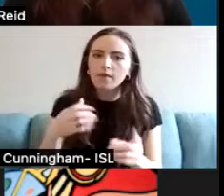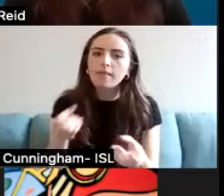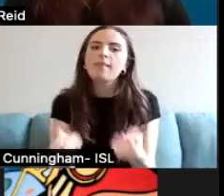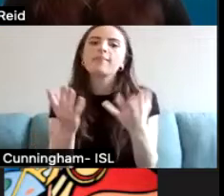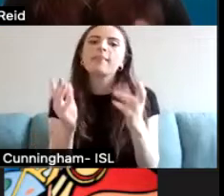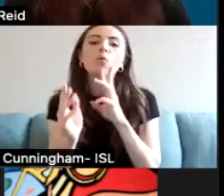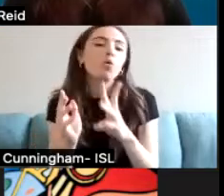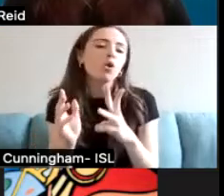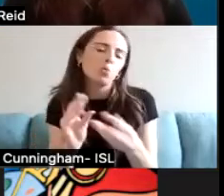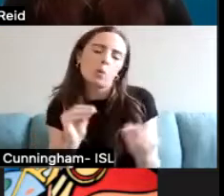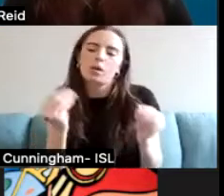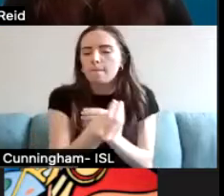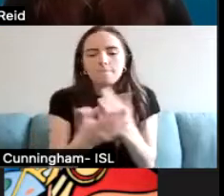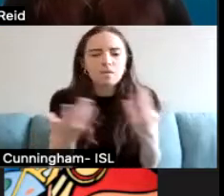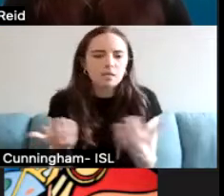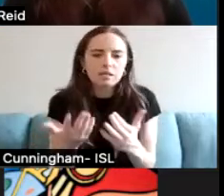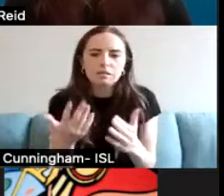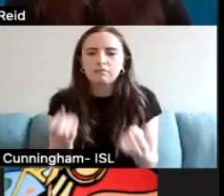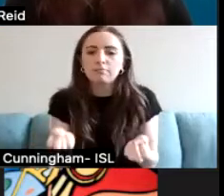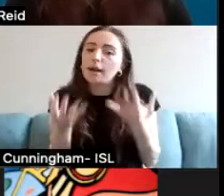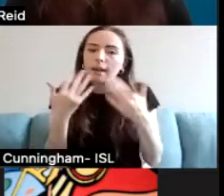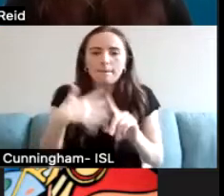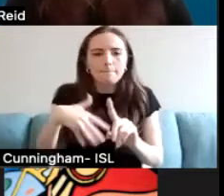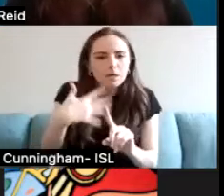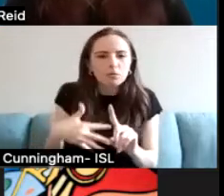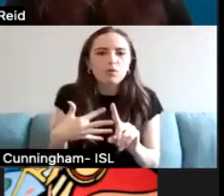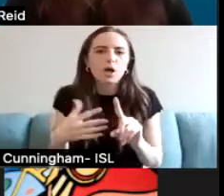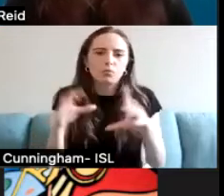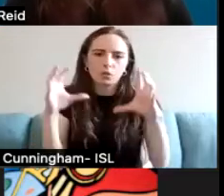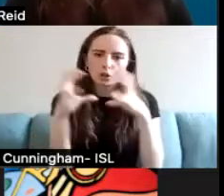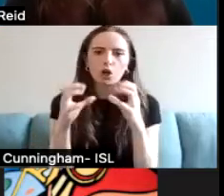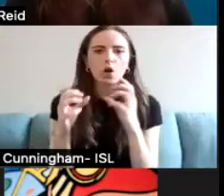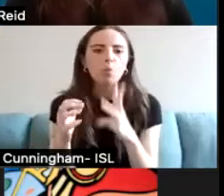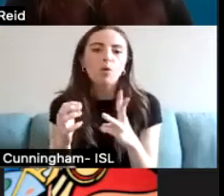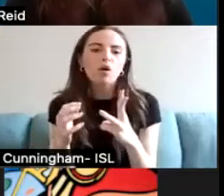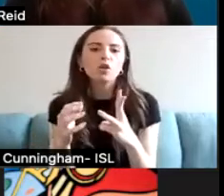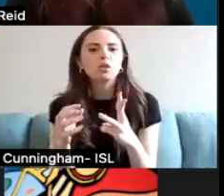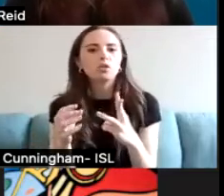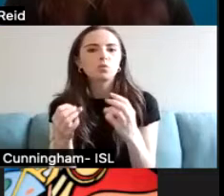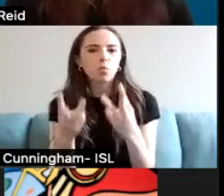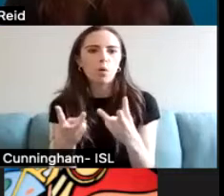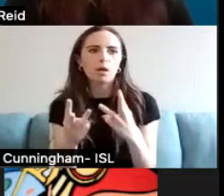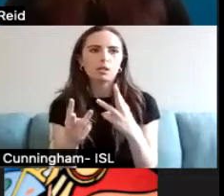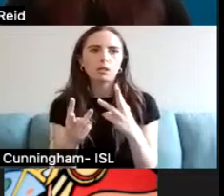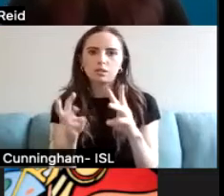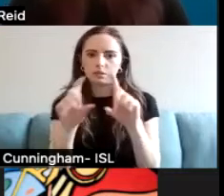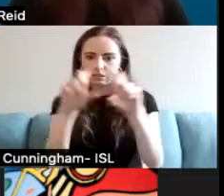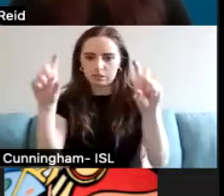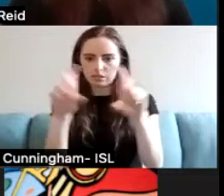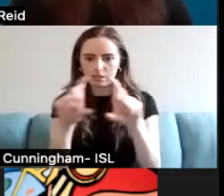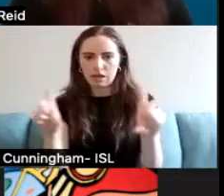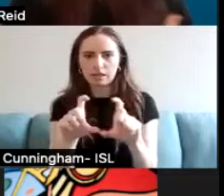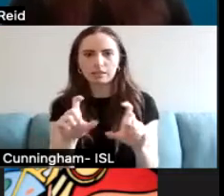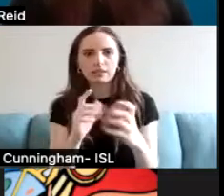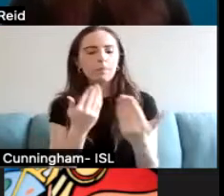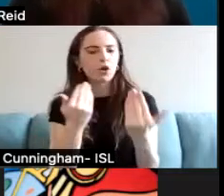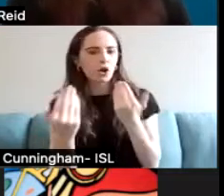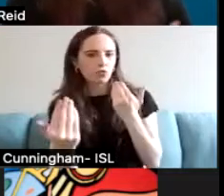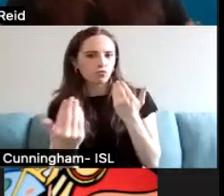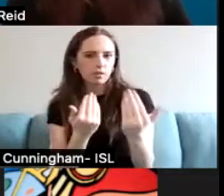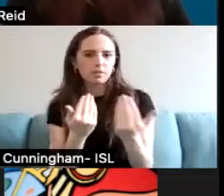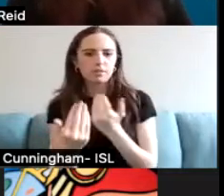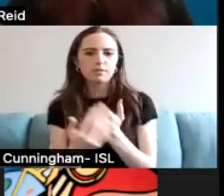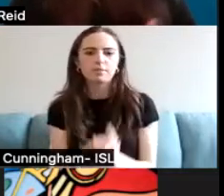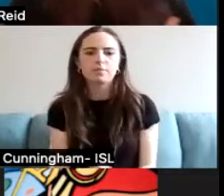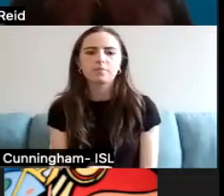that's just an overall consideration, and it makes it easier for everyone. And then things like text styling,